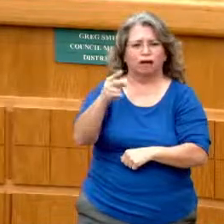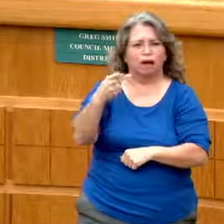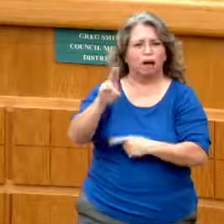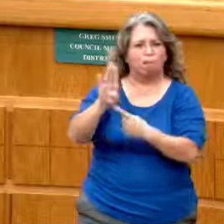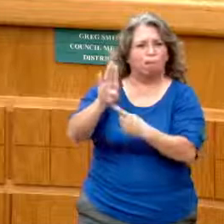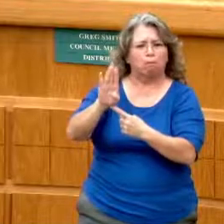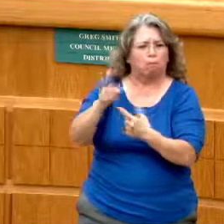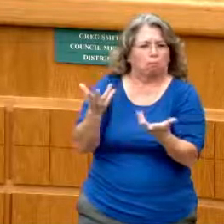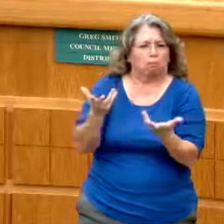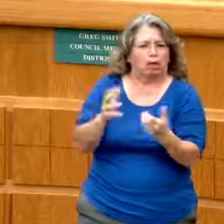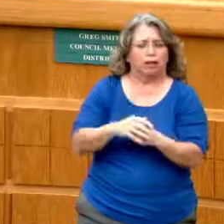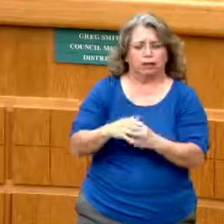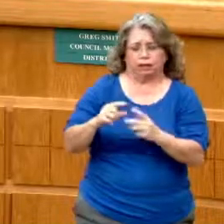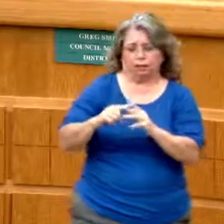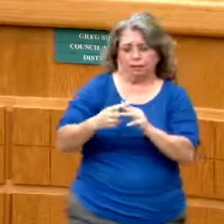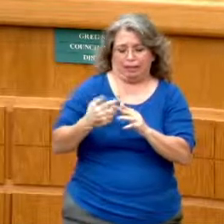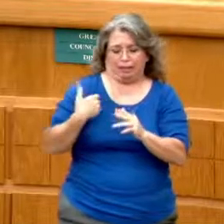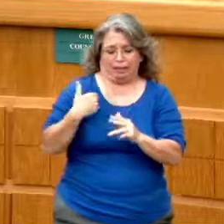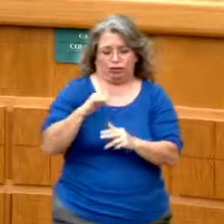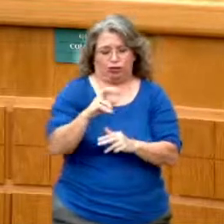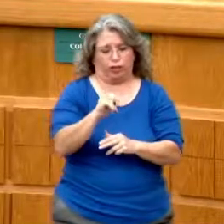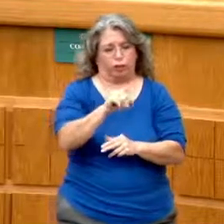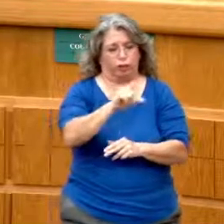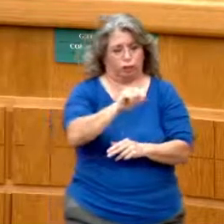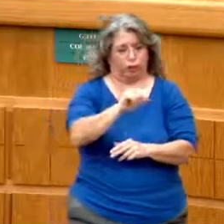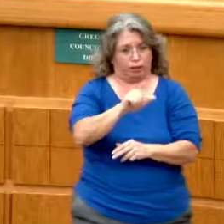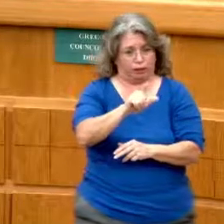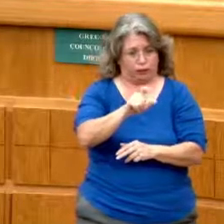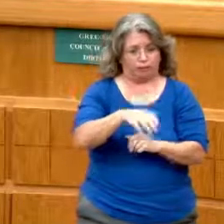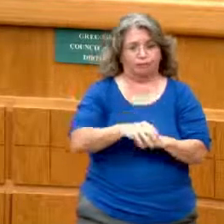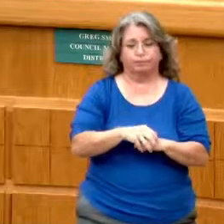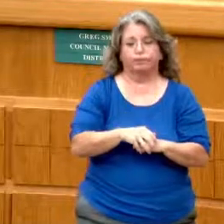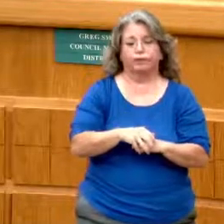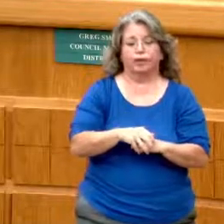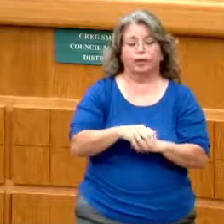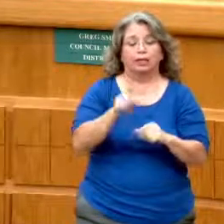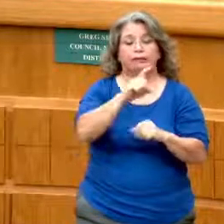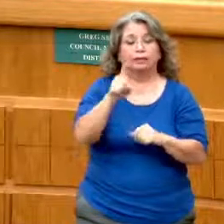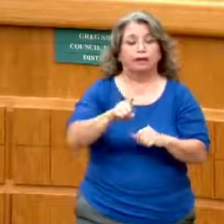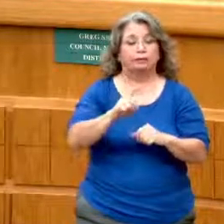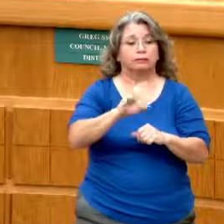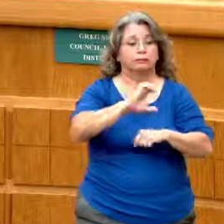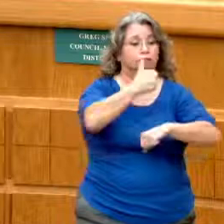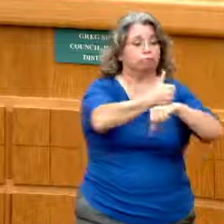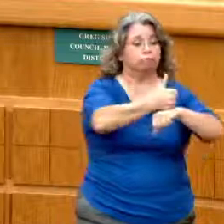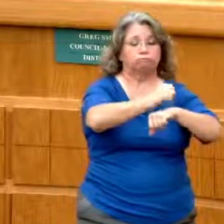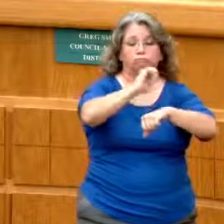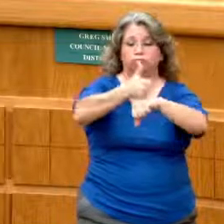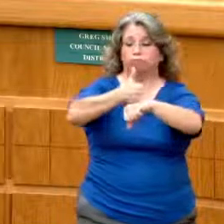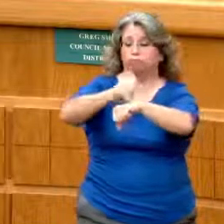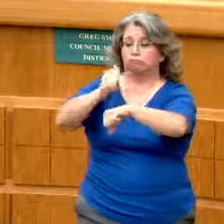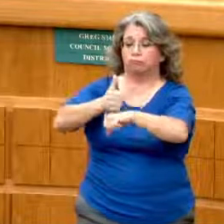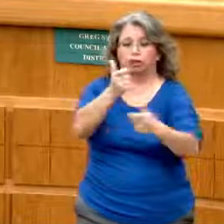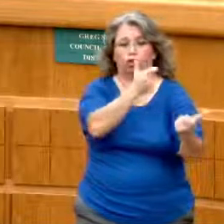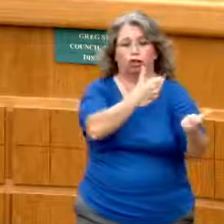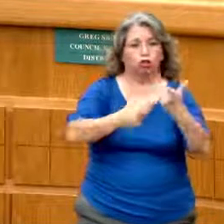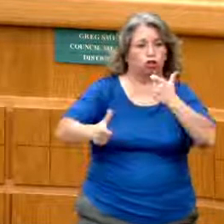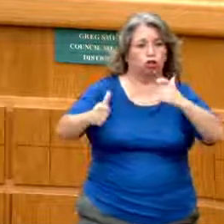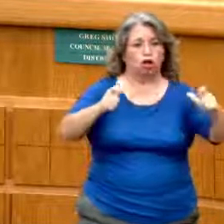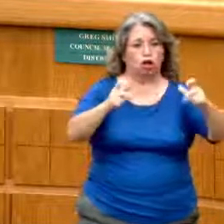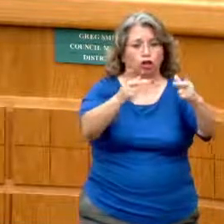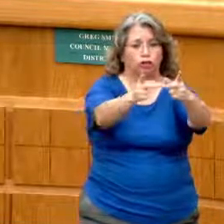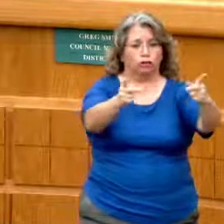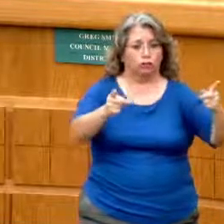of 2021, Texas established large vaccination sites, or what is referred to as